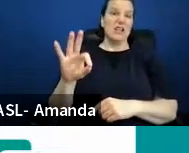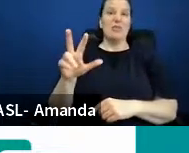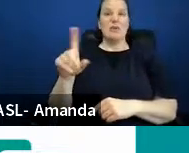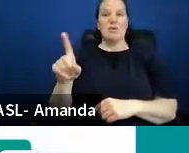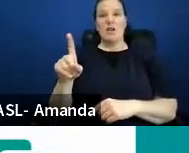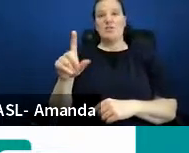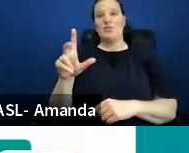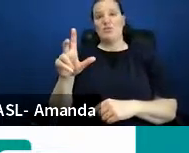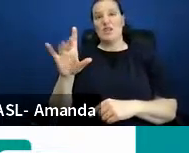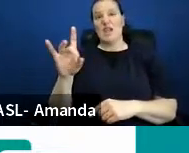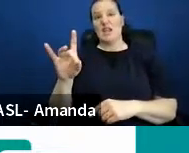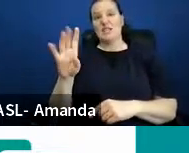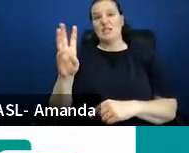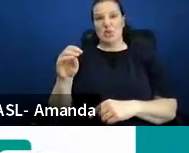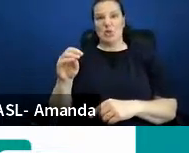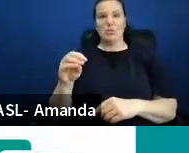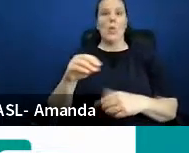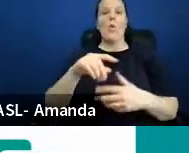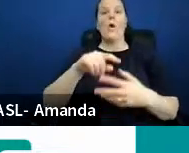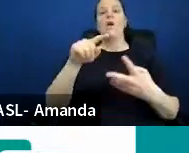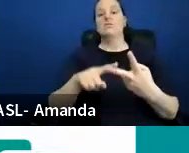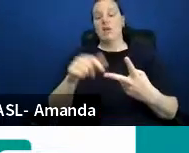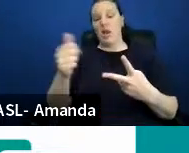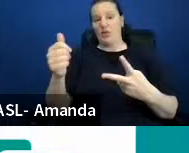1-646-931-3860 or